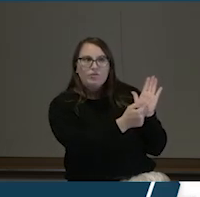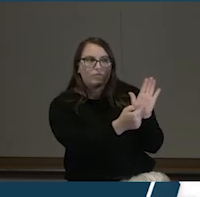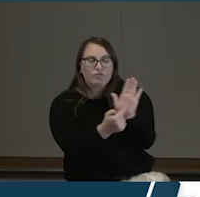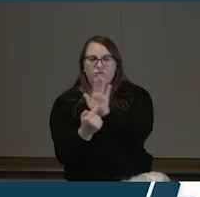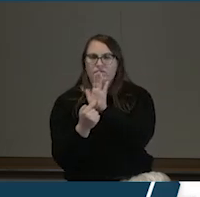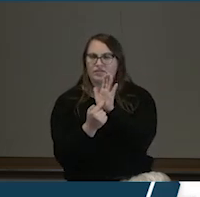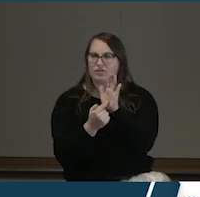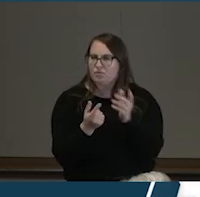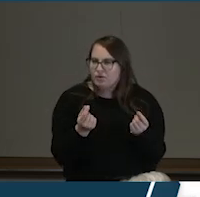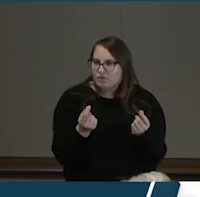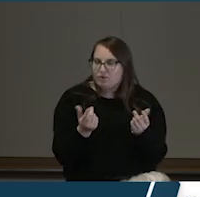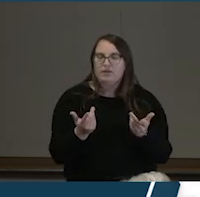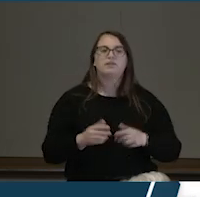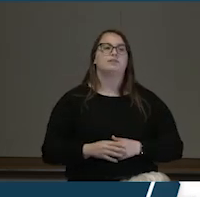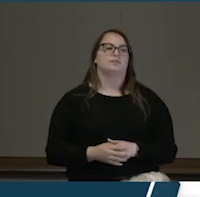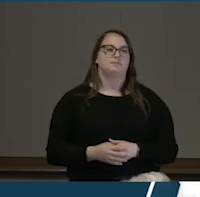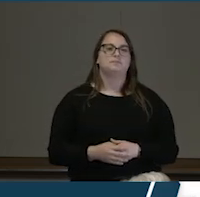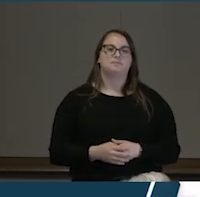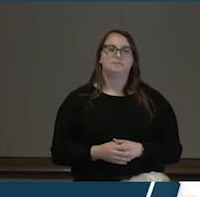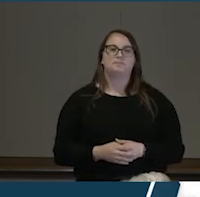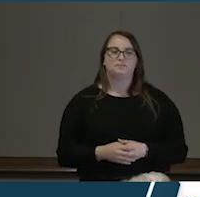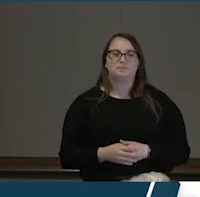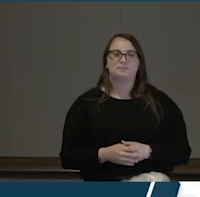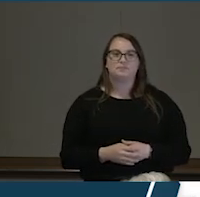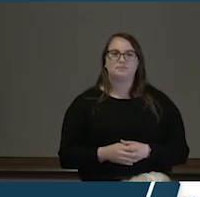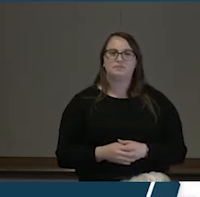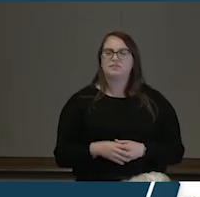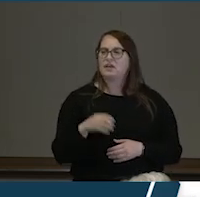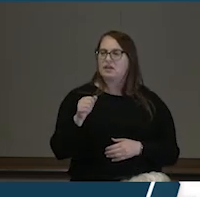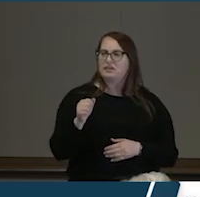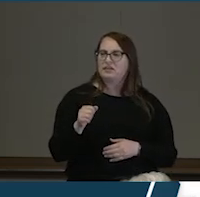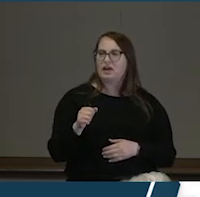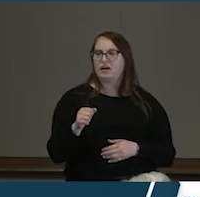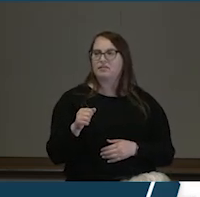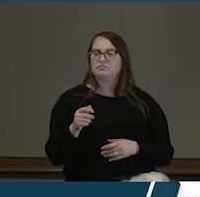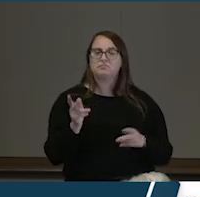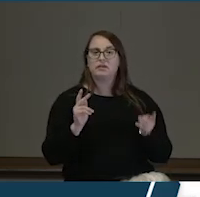through, they just think, oh, here's somebody else. Yeah, they're coming to talk to us about whatever.